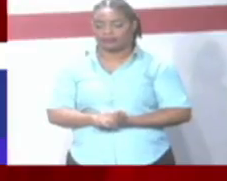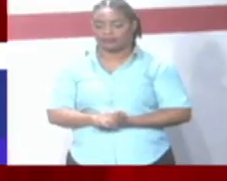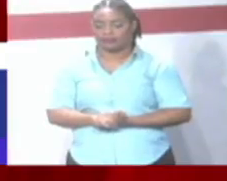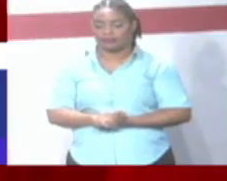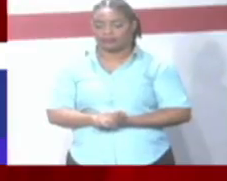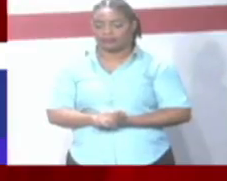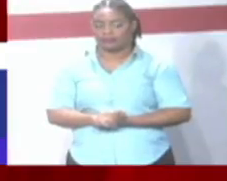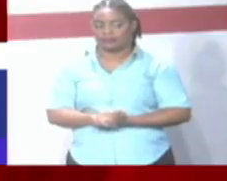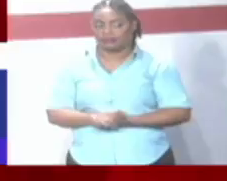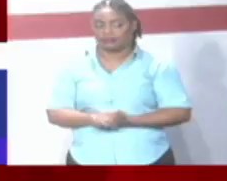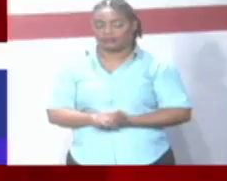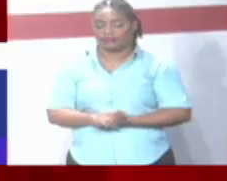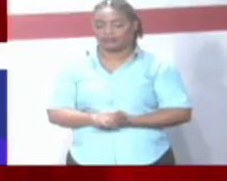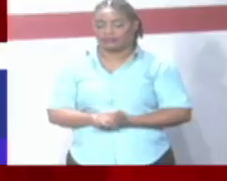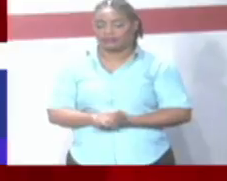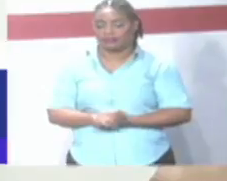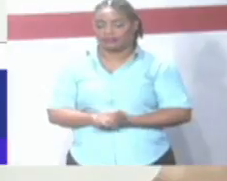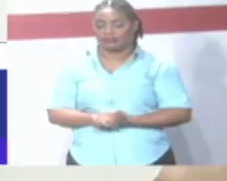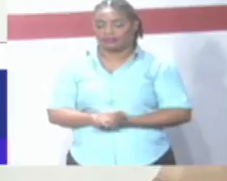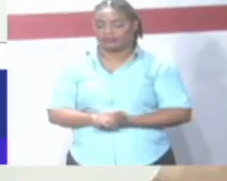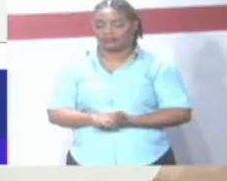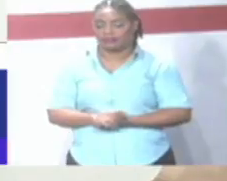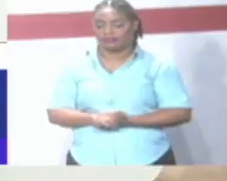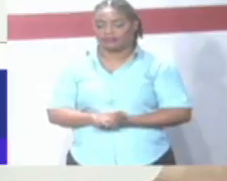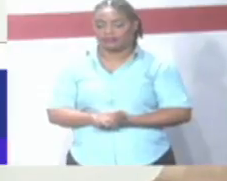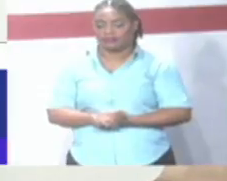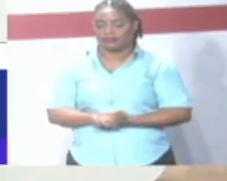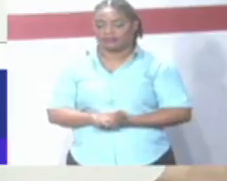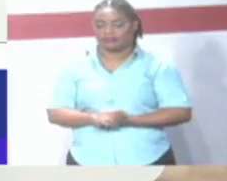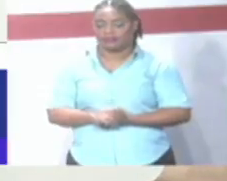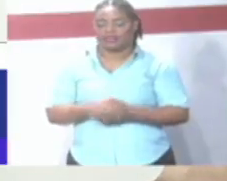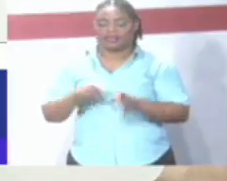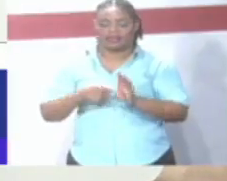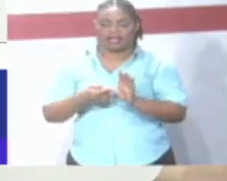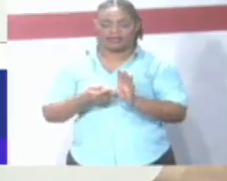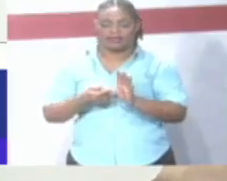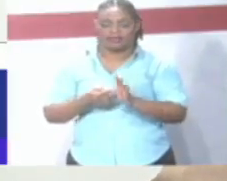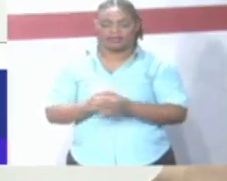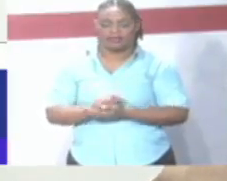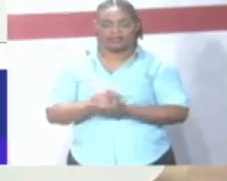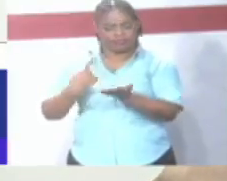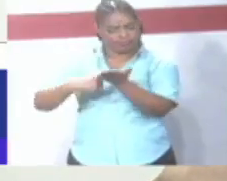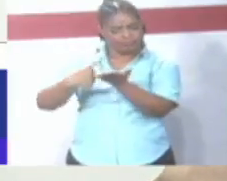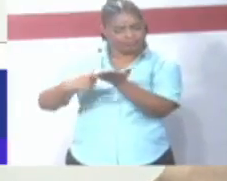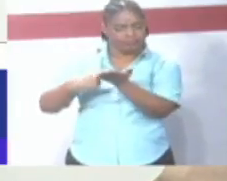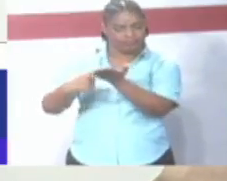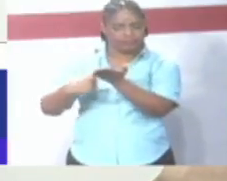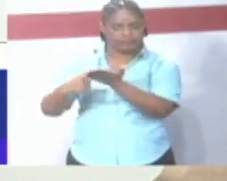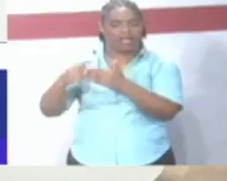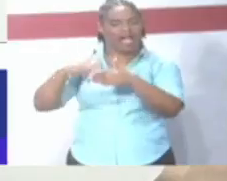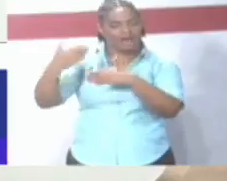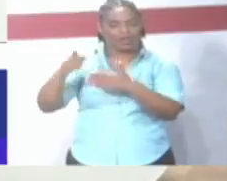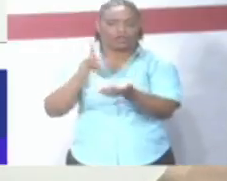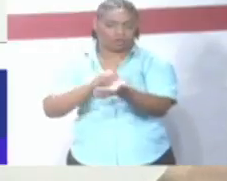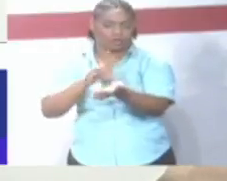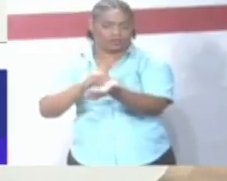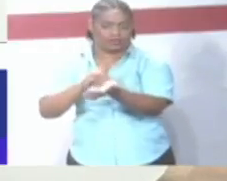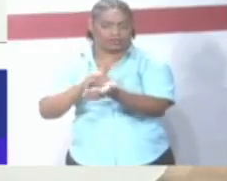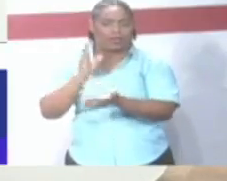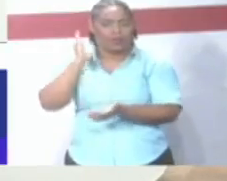Okay, so I will start the discussion and then the doctors will come in. As we have said consistently, a